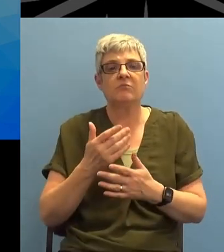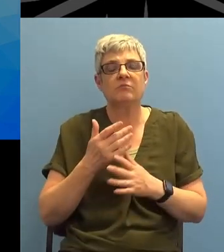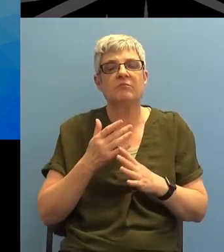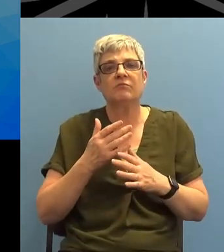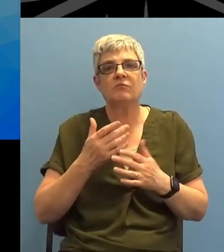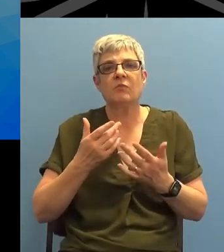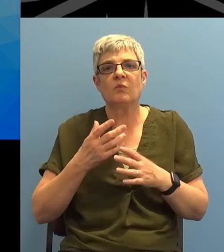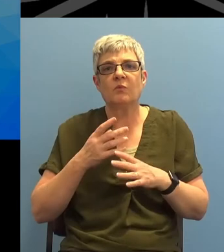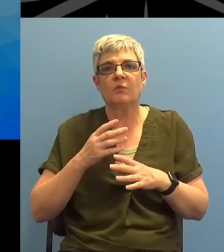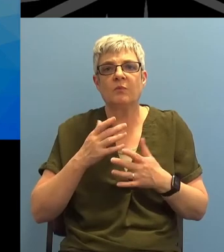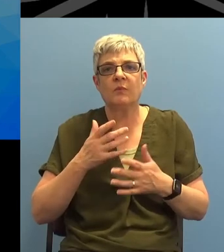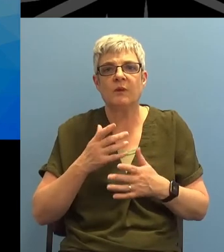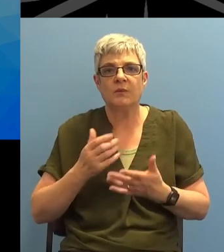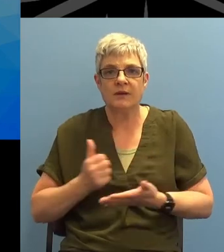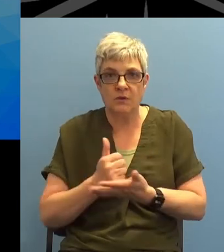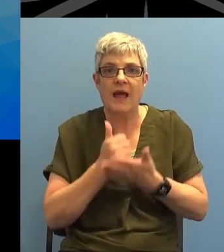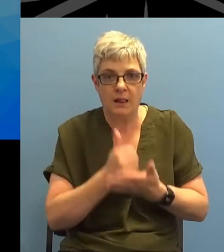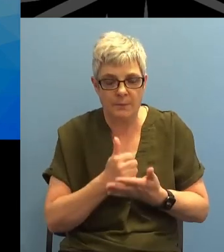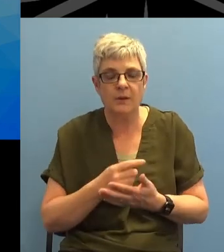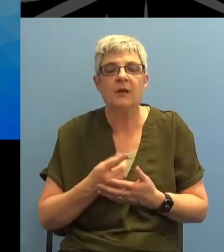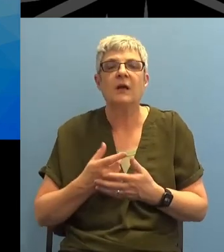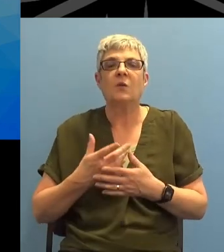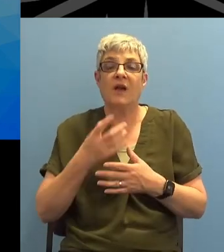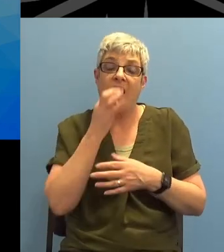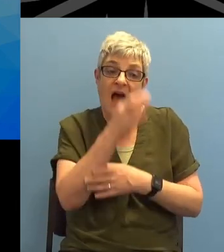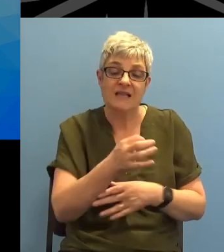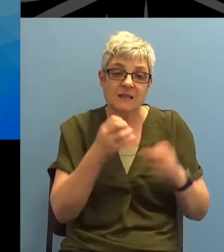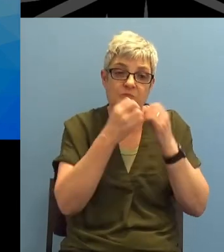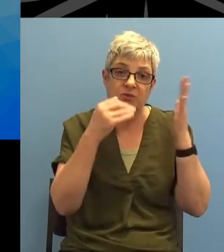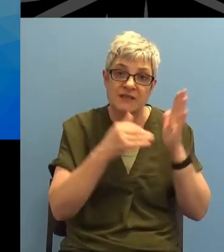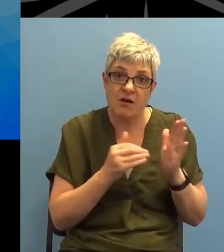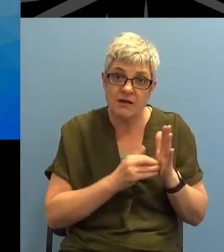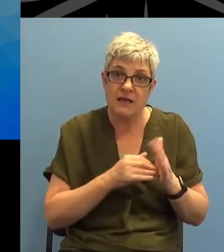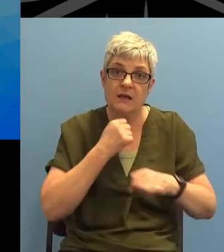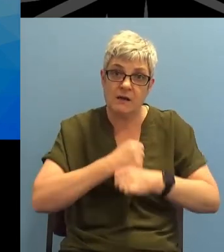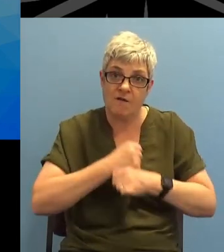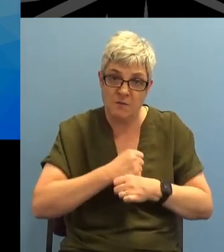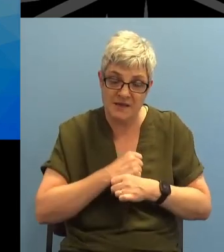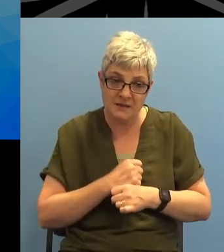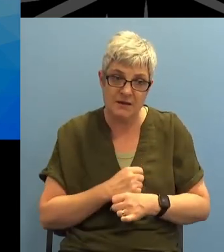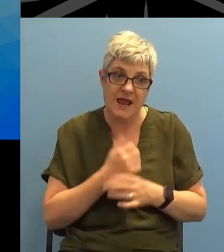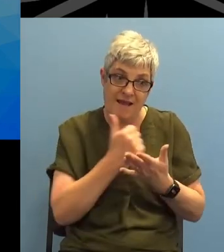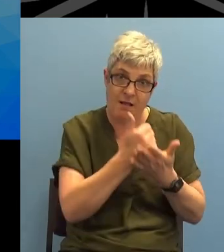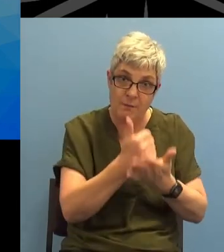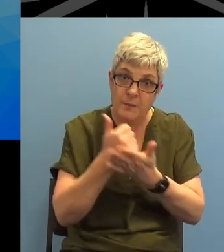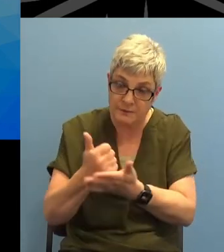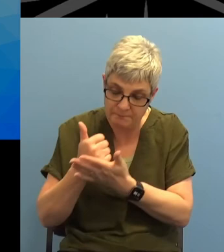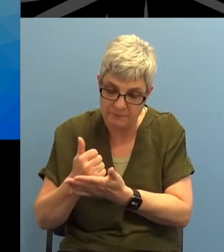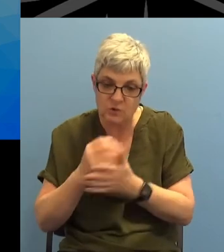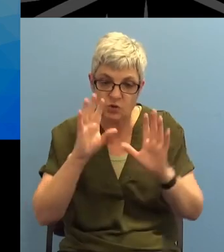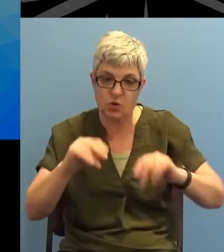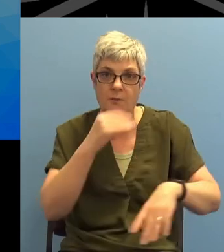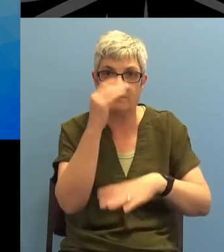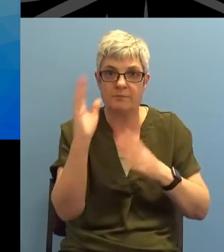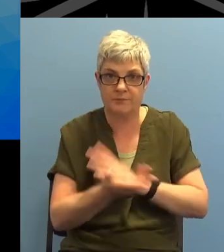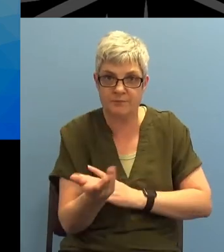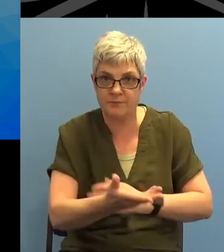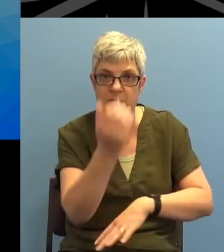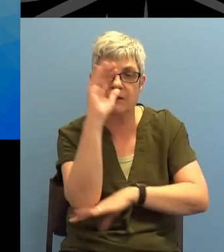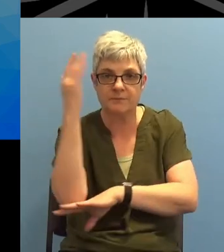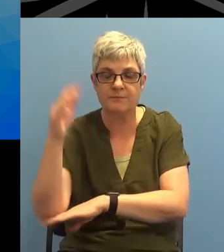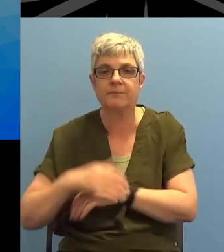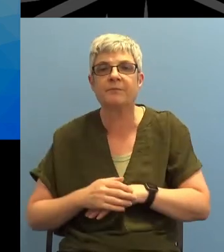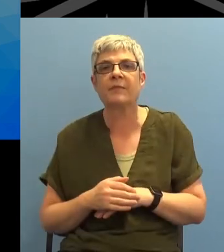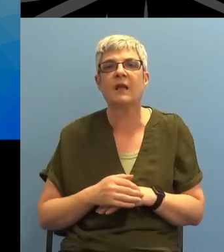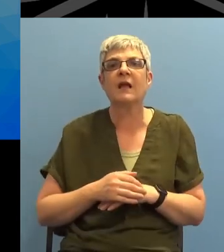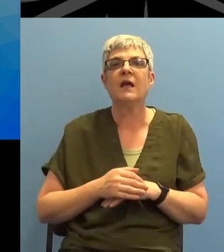home. We also ask that the Brazilian government step in to the situation and implement more restrictions on deforestation. We pray for